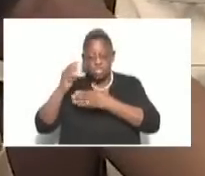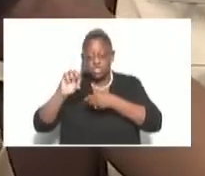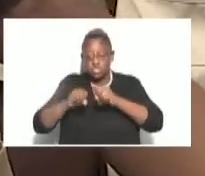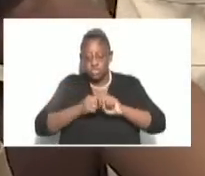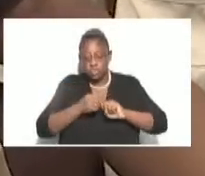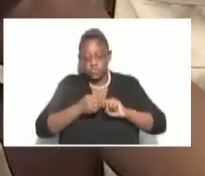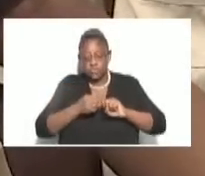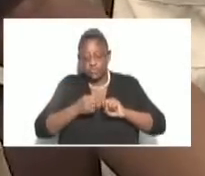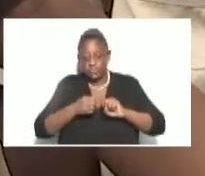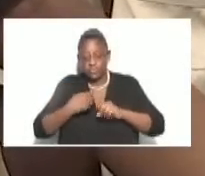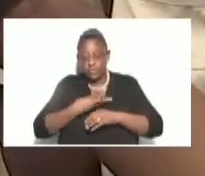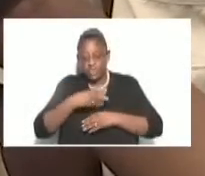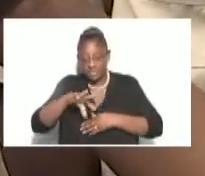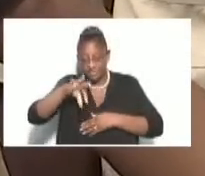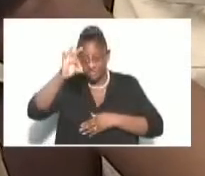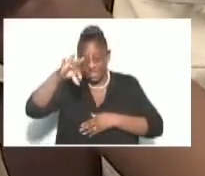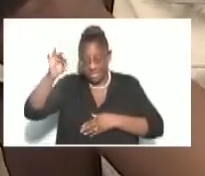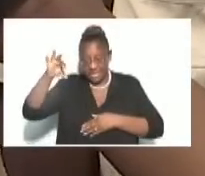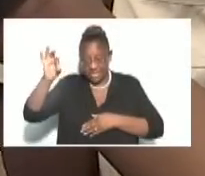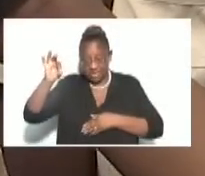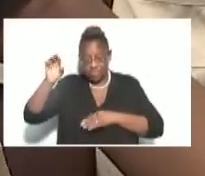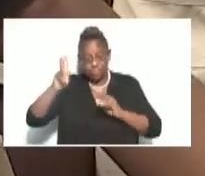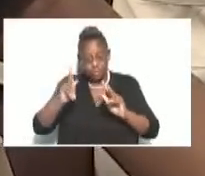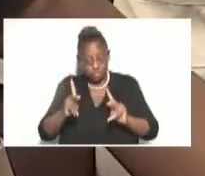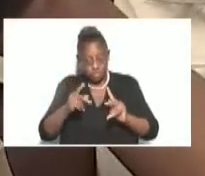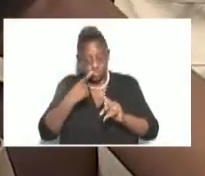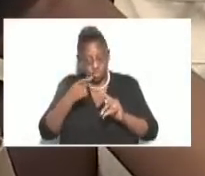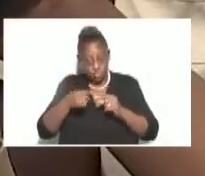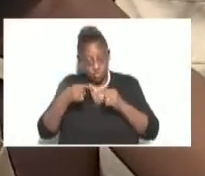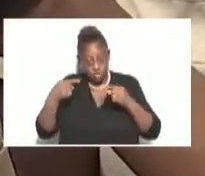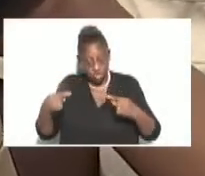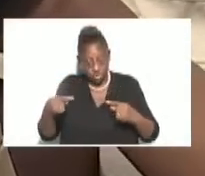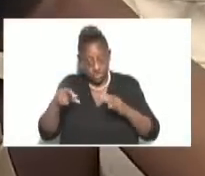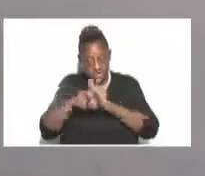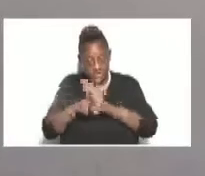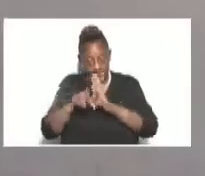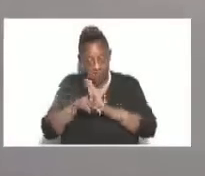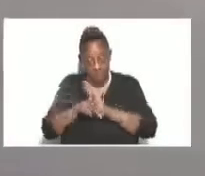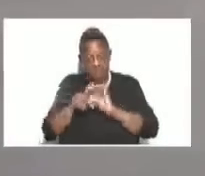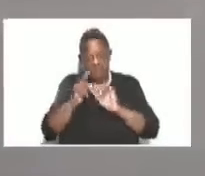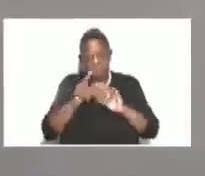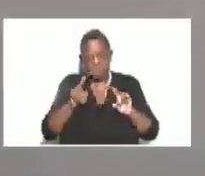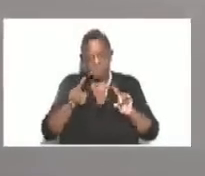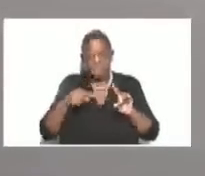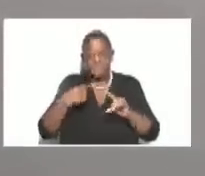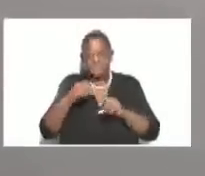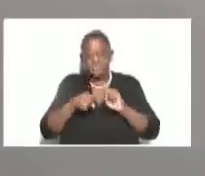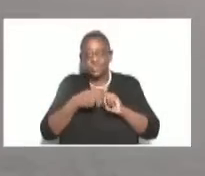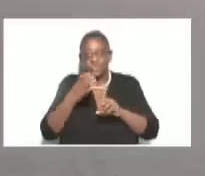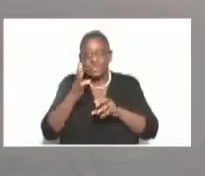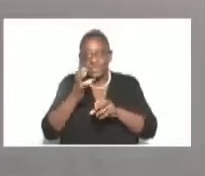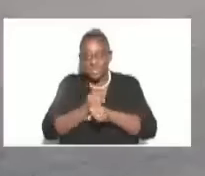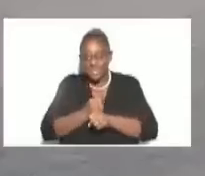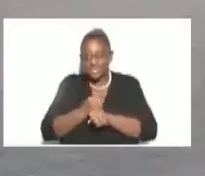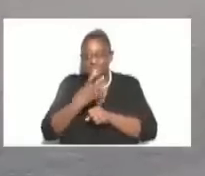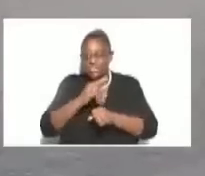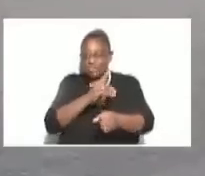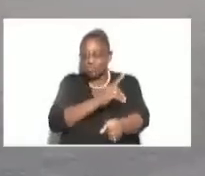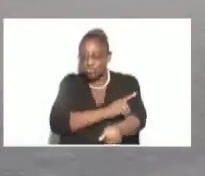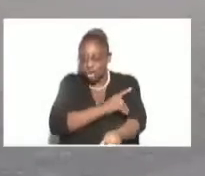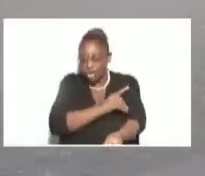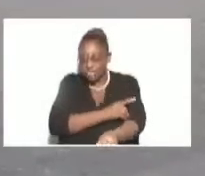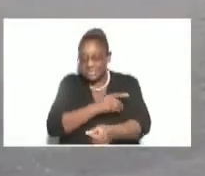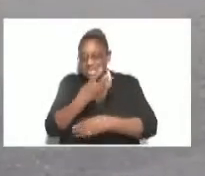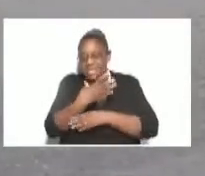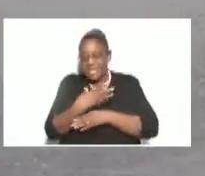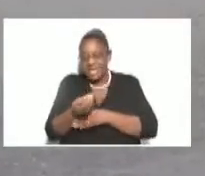can locate the perpetrator, but also that we can remove the firearms and drugs from our country.